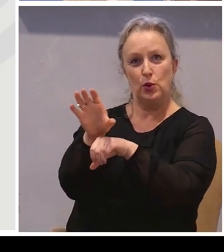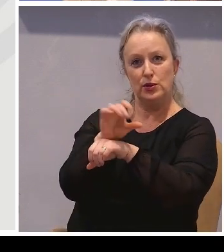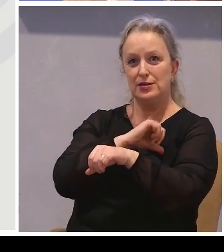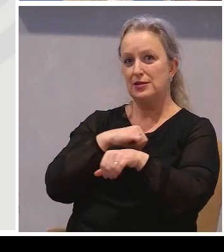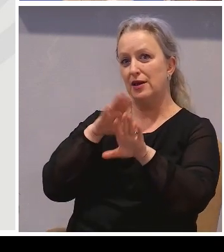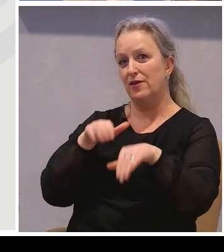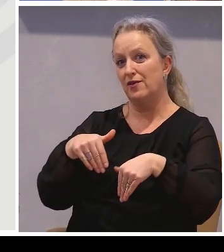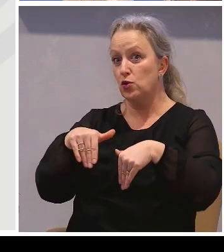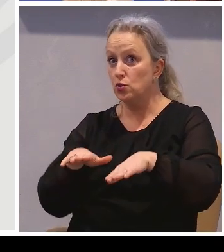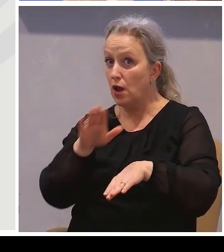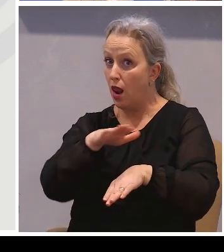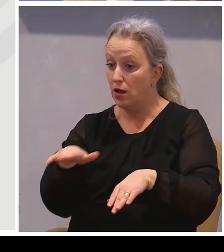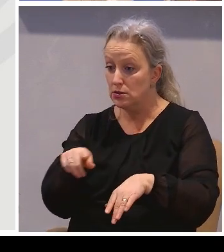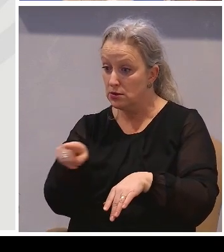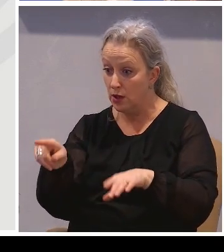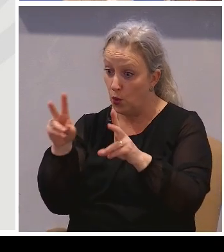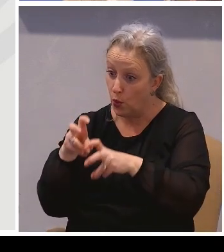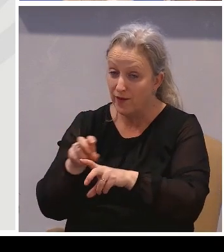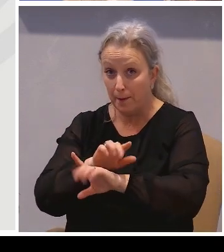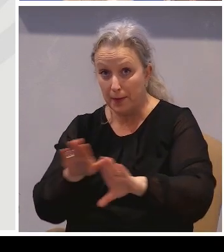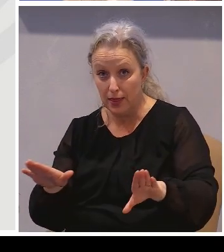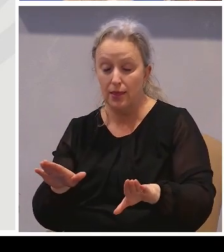not an obligation, it's a recommendation.